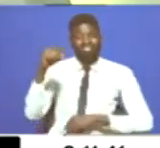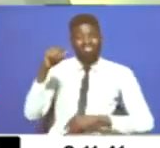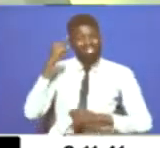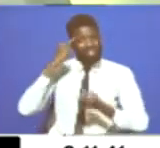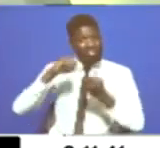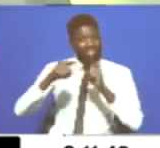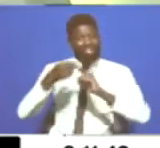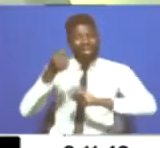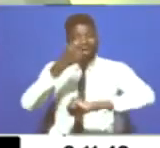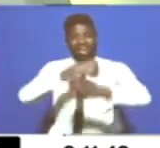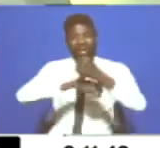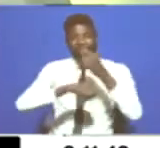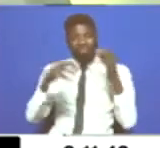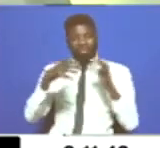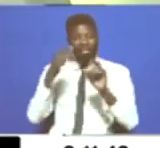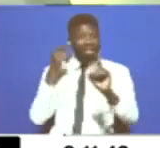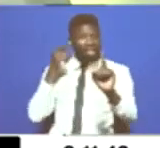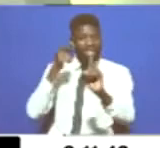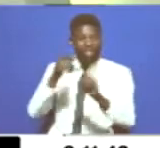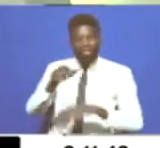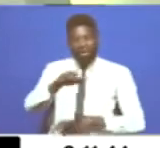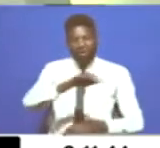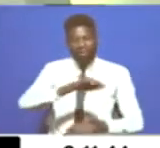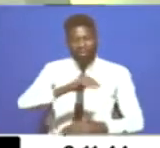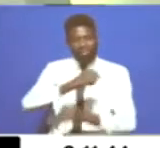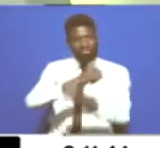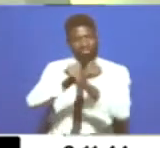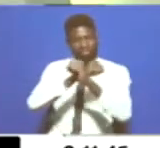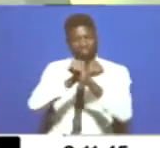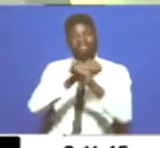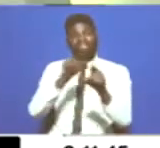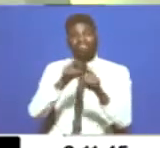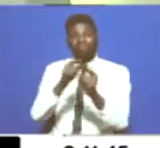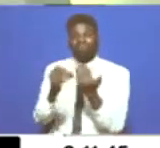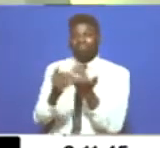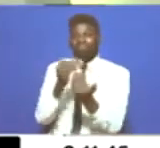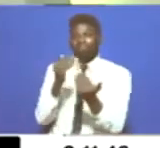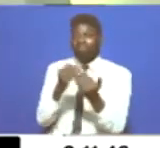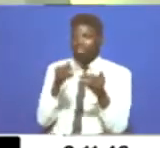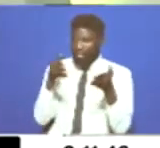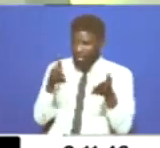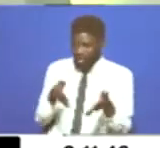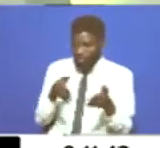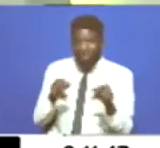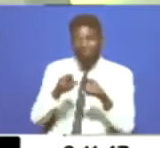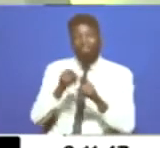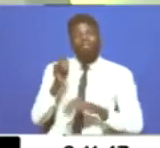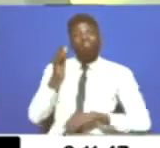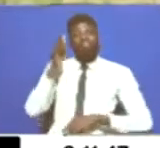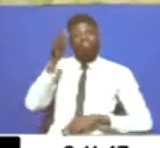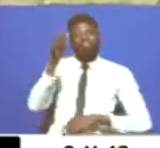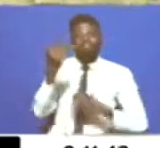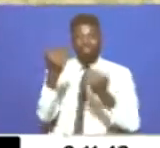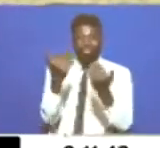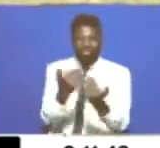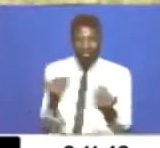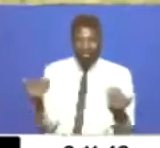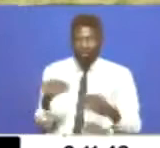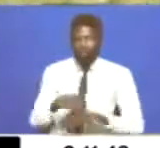seek to promote environment protection and conservation for the current and future generations.